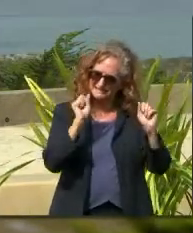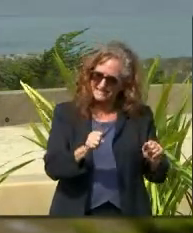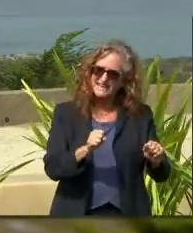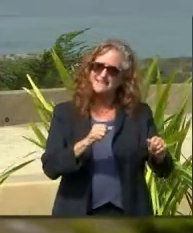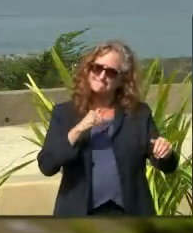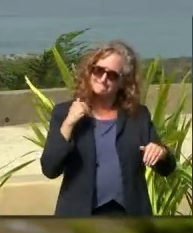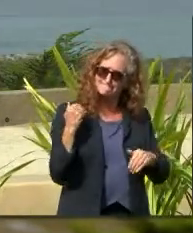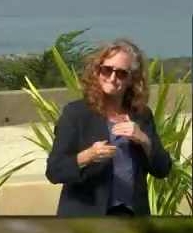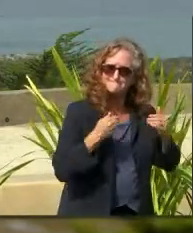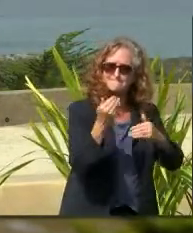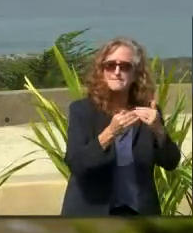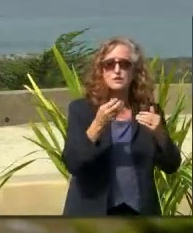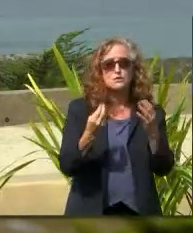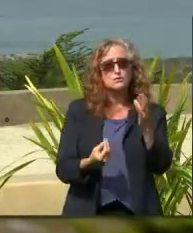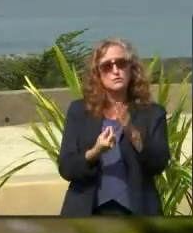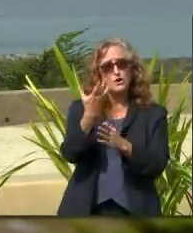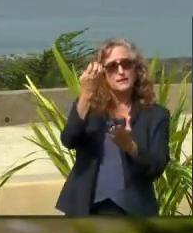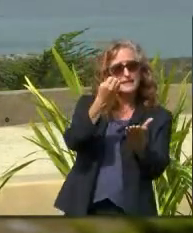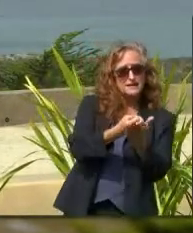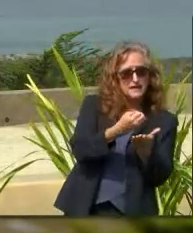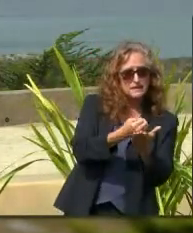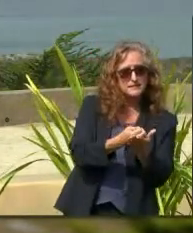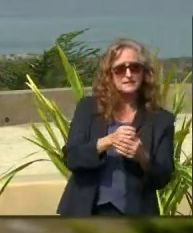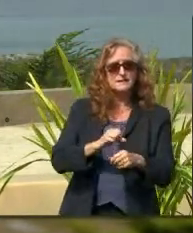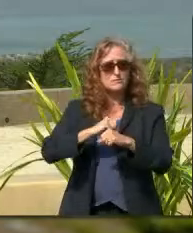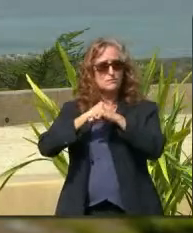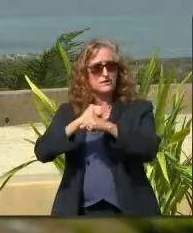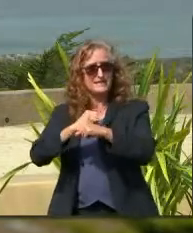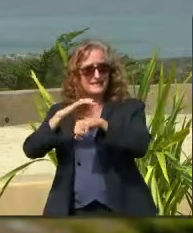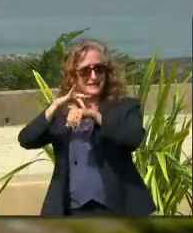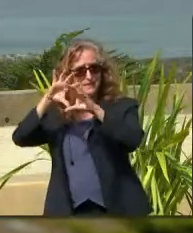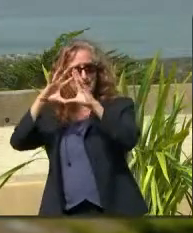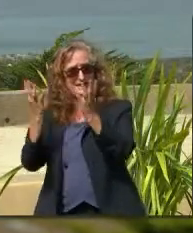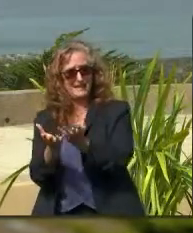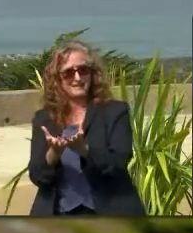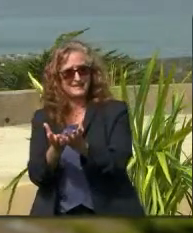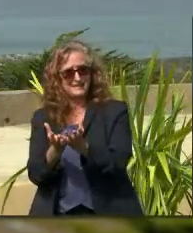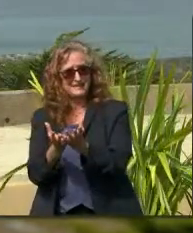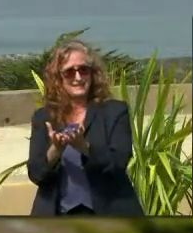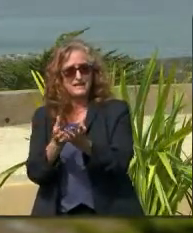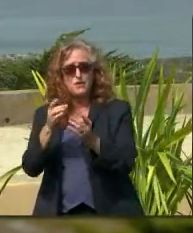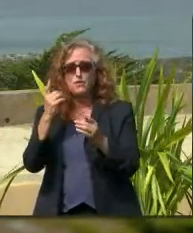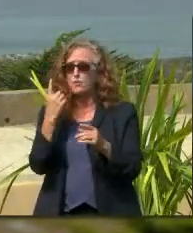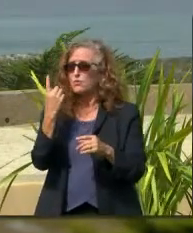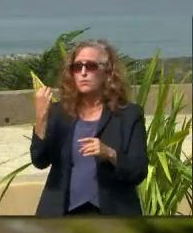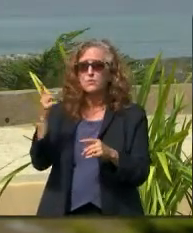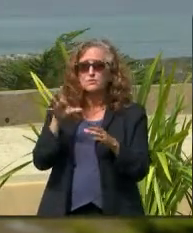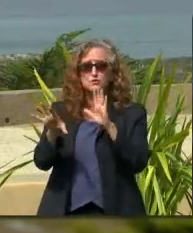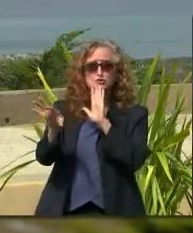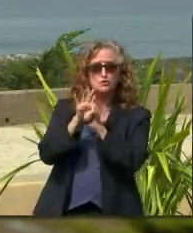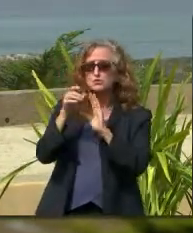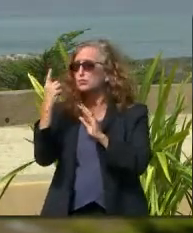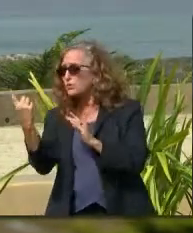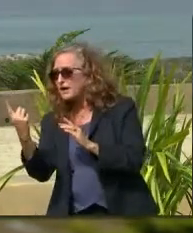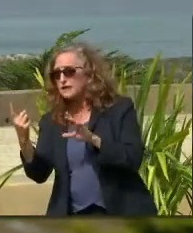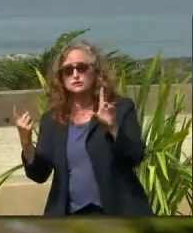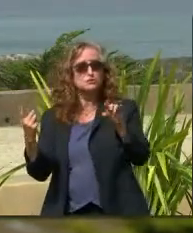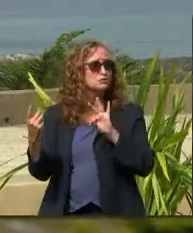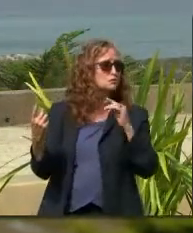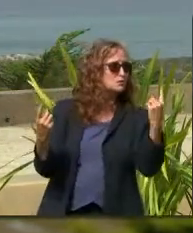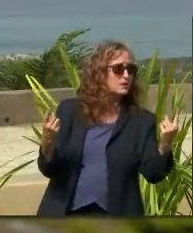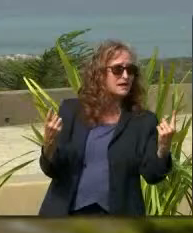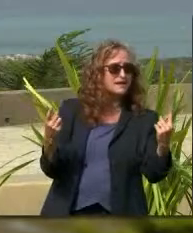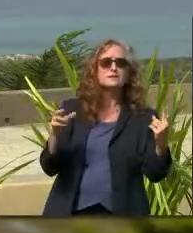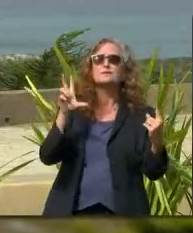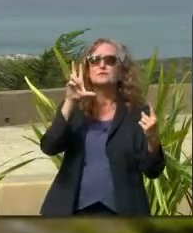growing our economy and protecting our planet are not mutually exclusive goals. Rather,